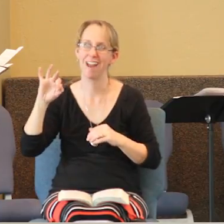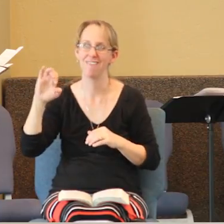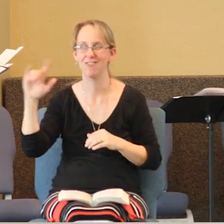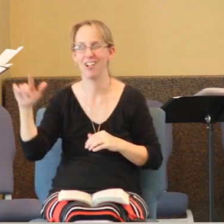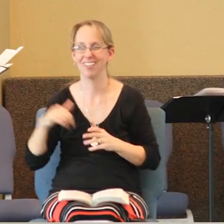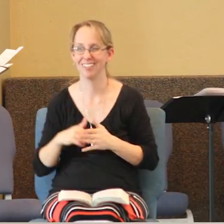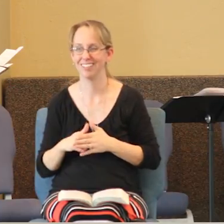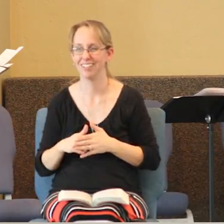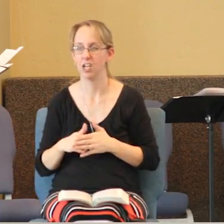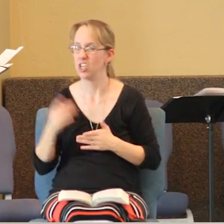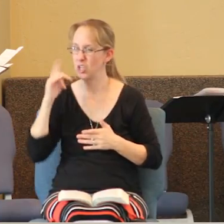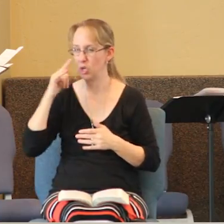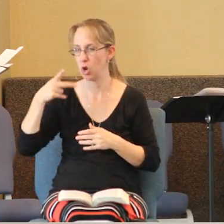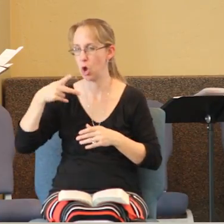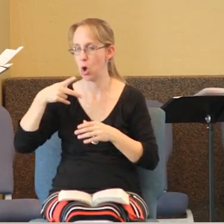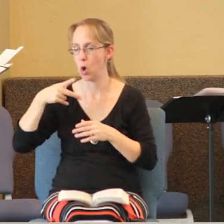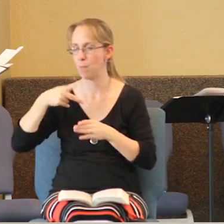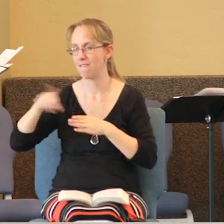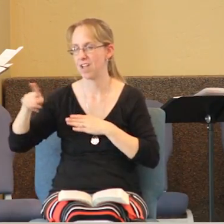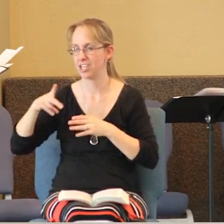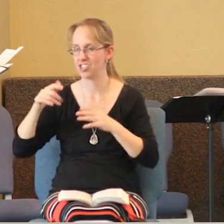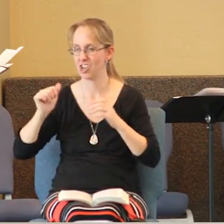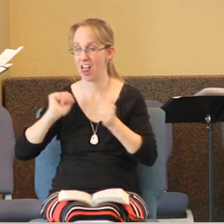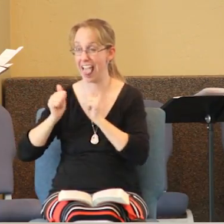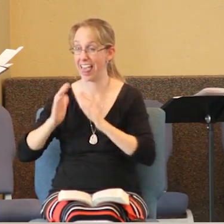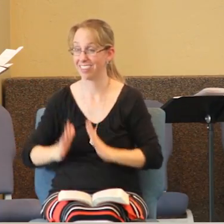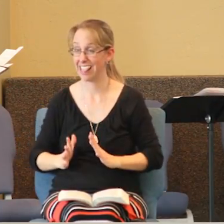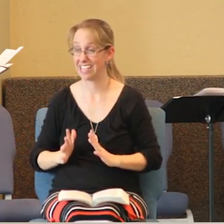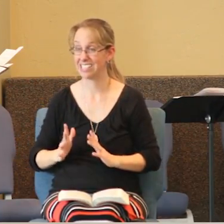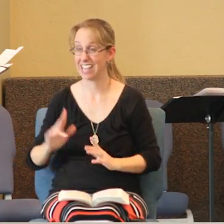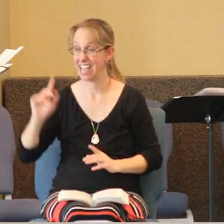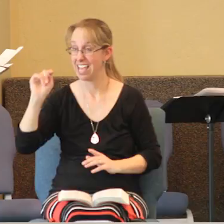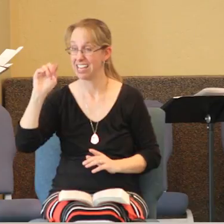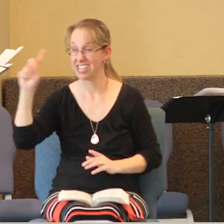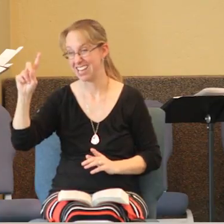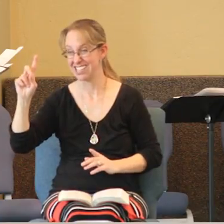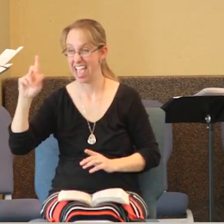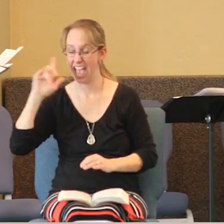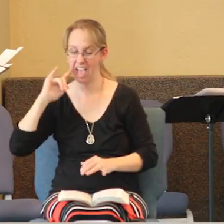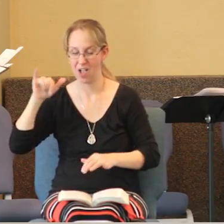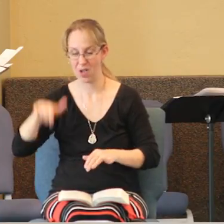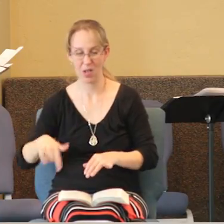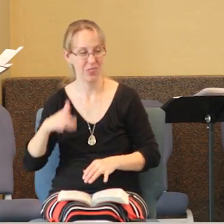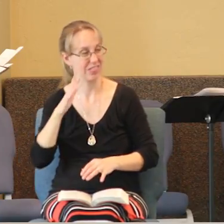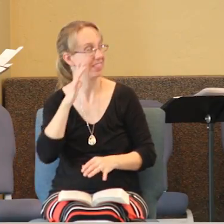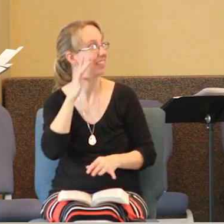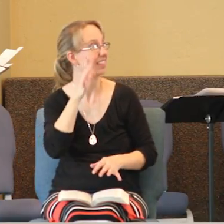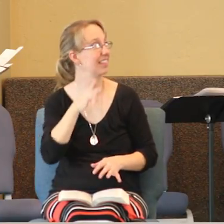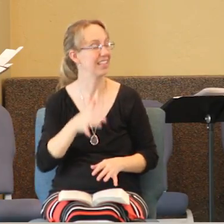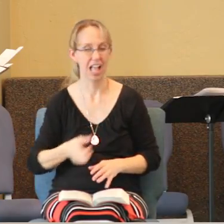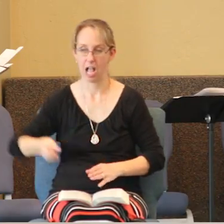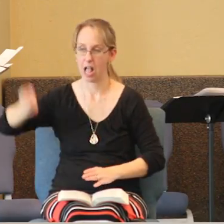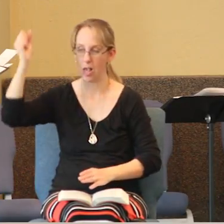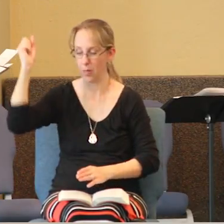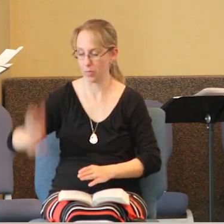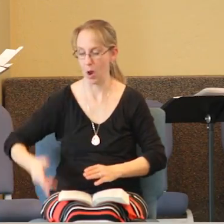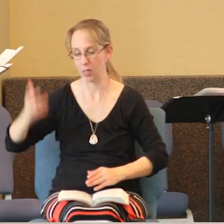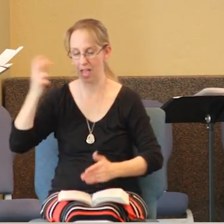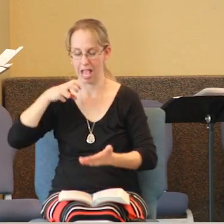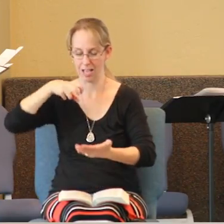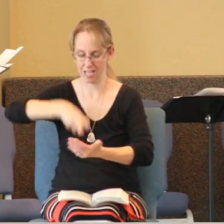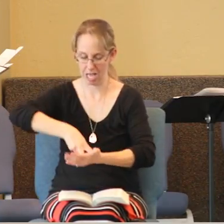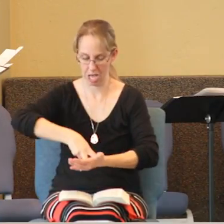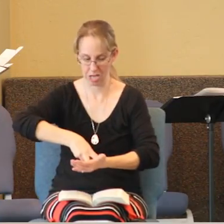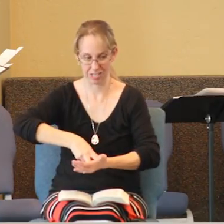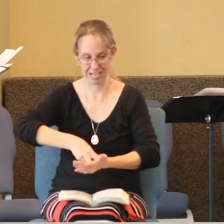professional athletes that will catch a touchdown and they'll go to the end zone and they'll throw the football down and they'll get on their knee and,